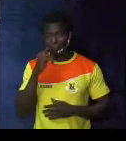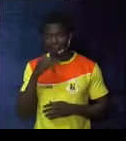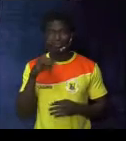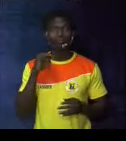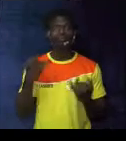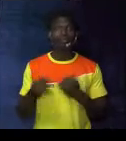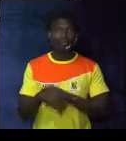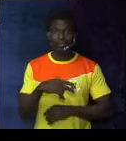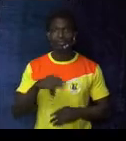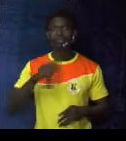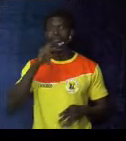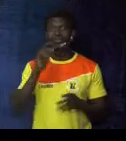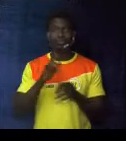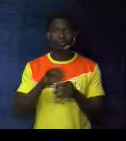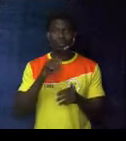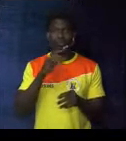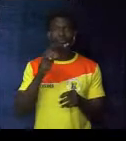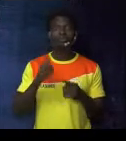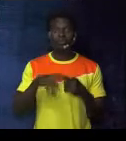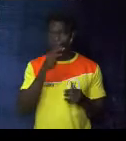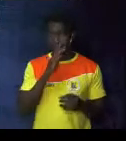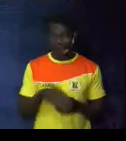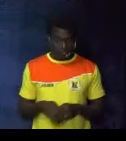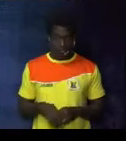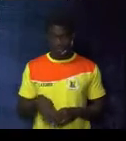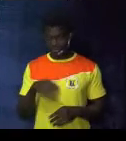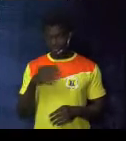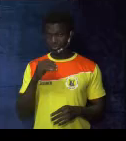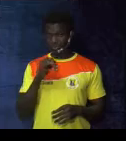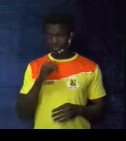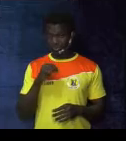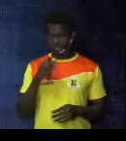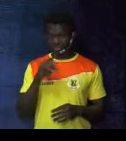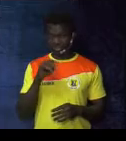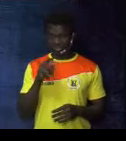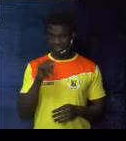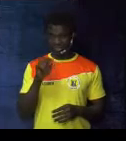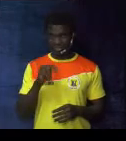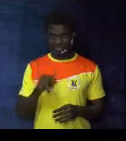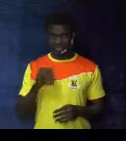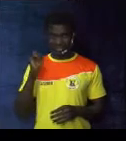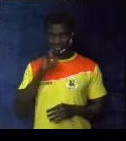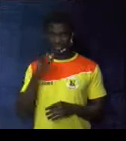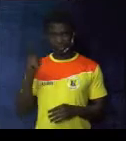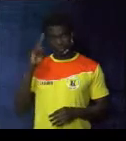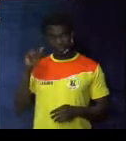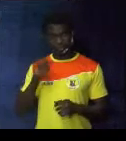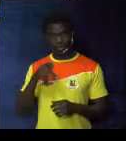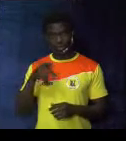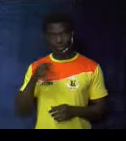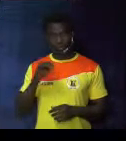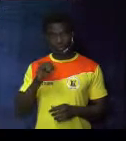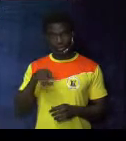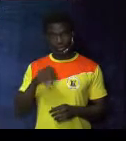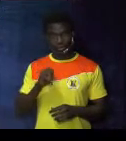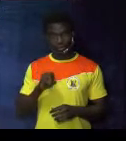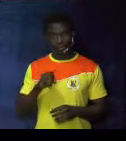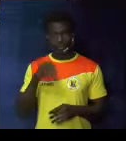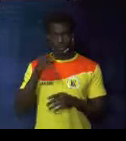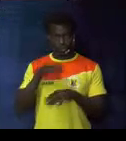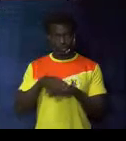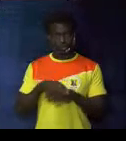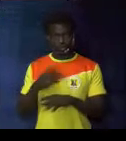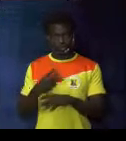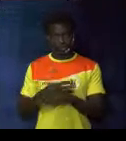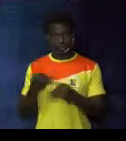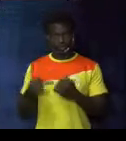some fun. Today promises to be interesting. I am Uncle Agbaje. In mathematics today, we'll